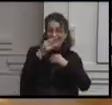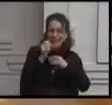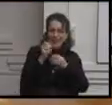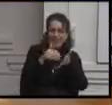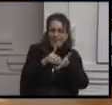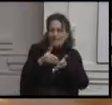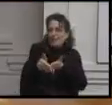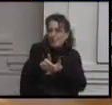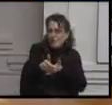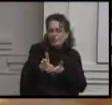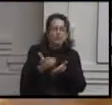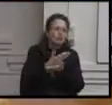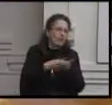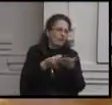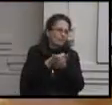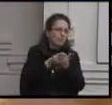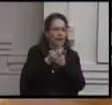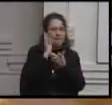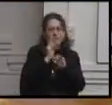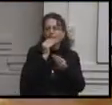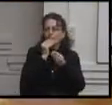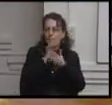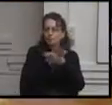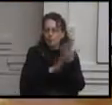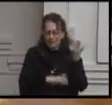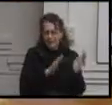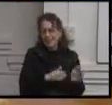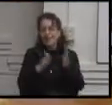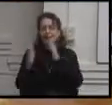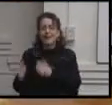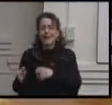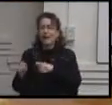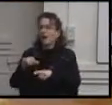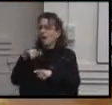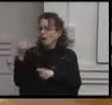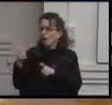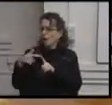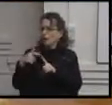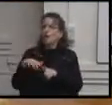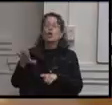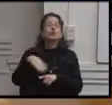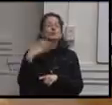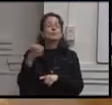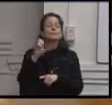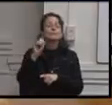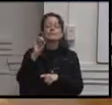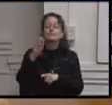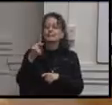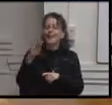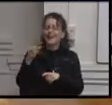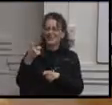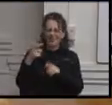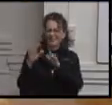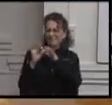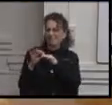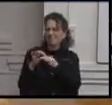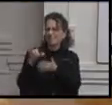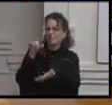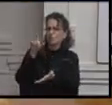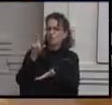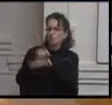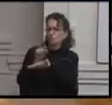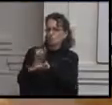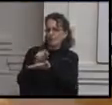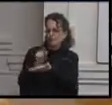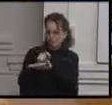worthy causes, and I don't really have any other comments this evening. The next matter on the agenda